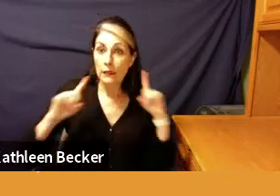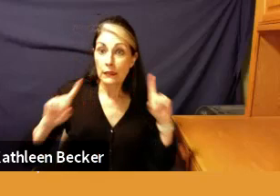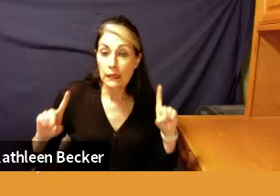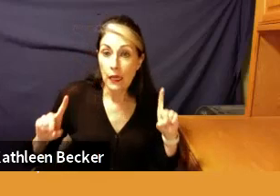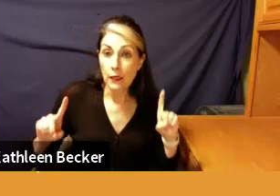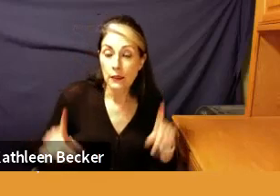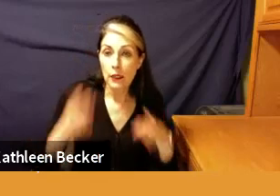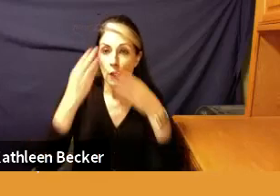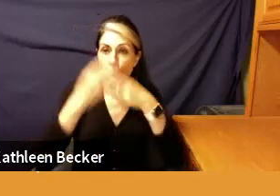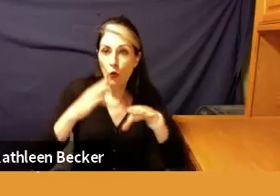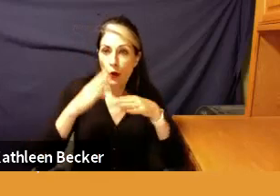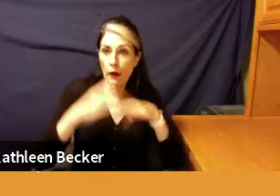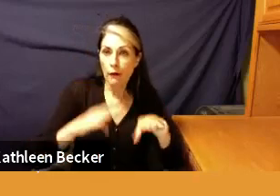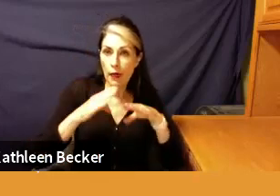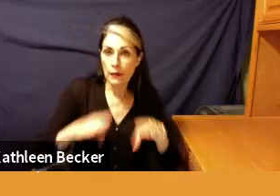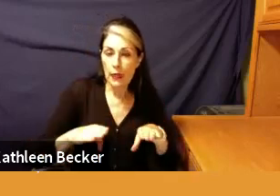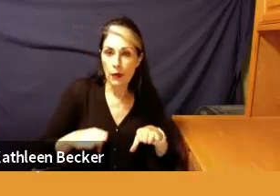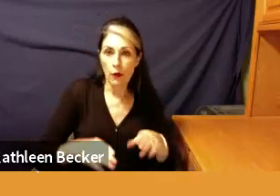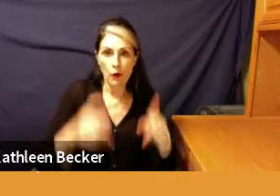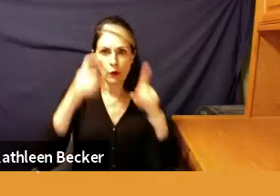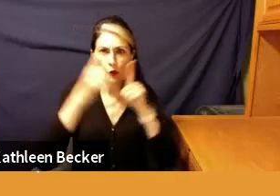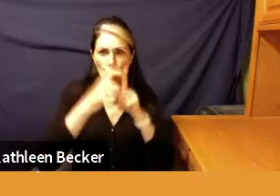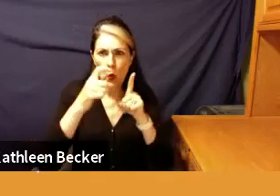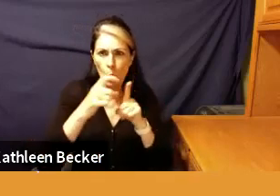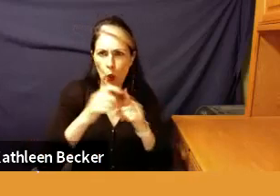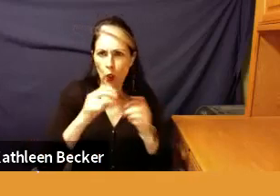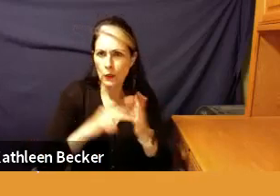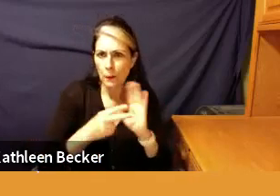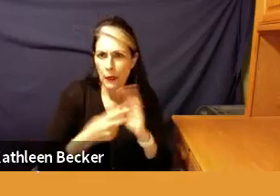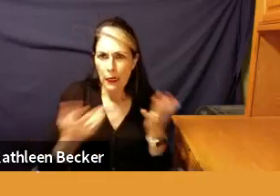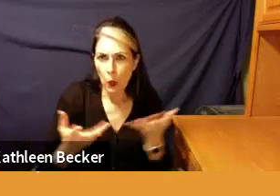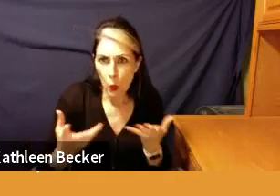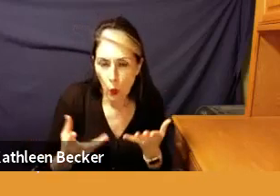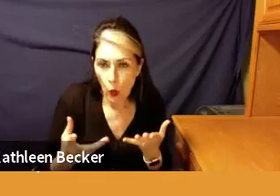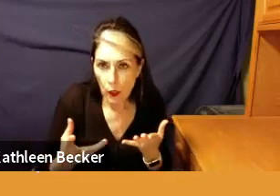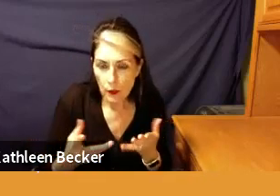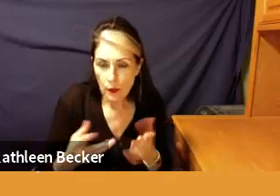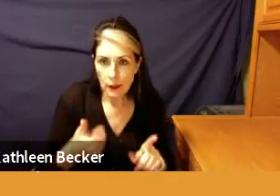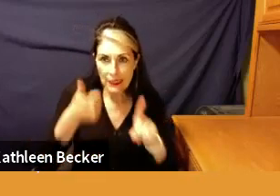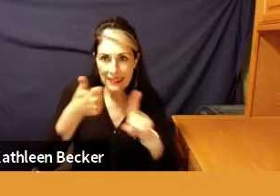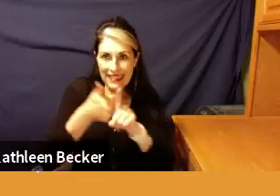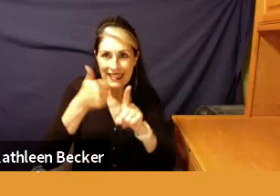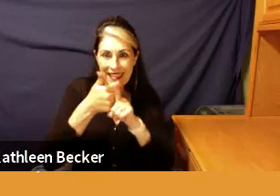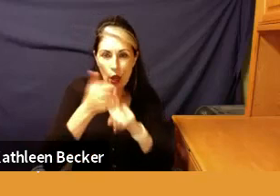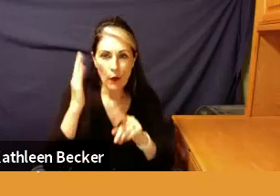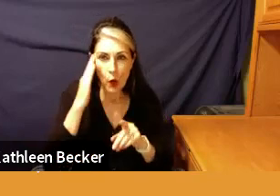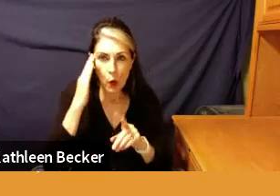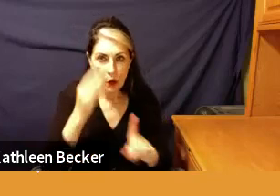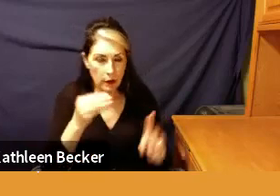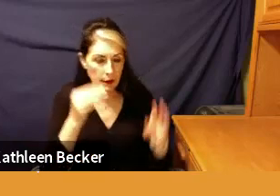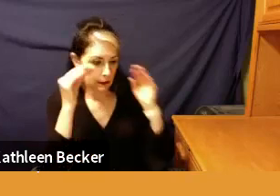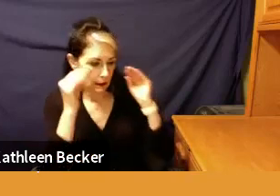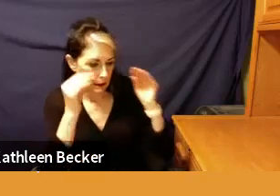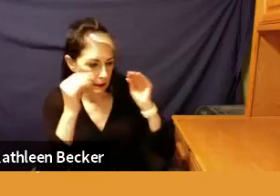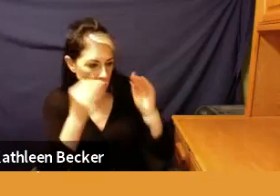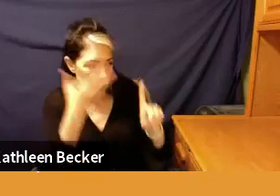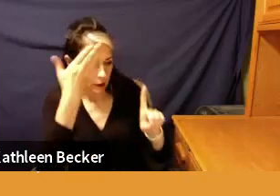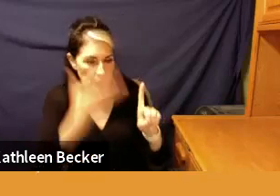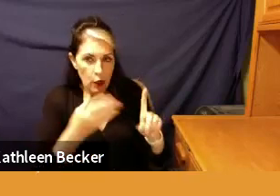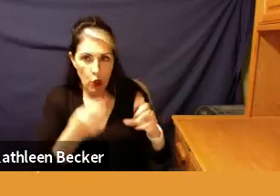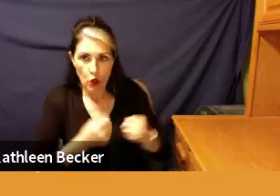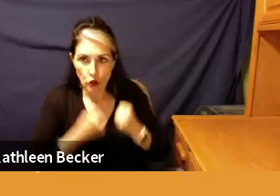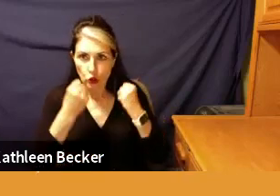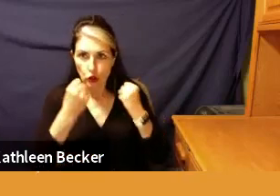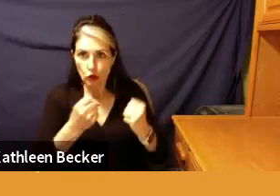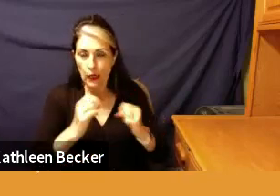that down a little bit, what all those words mean. Just the self-awareness, teaching the kids about their strengths,